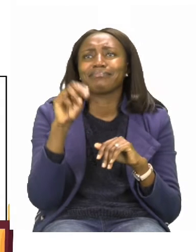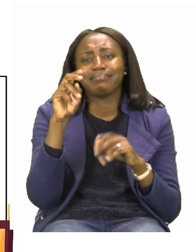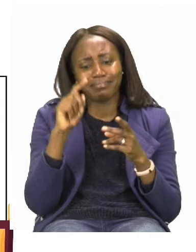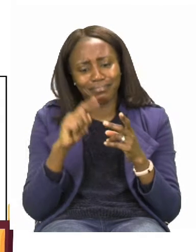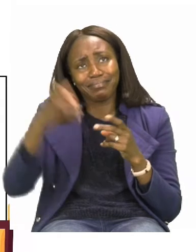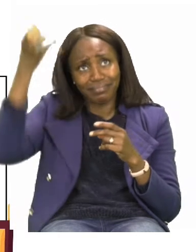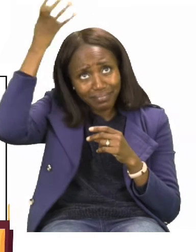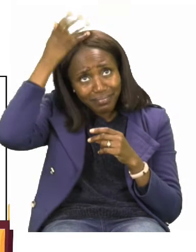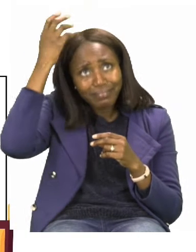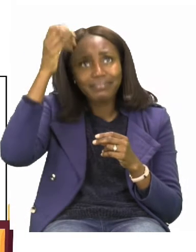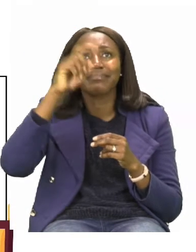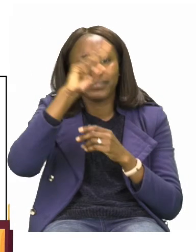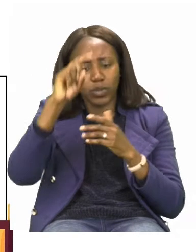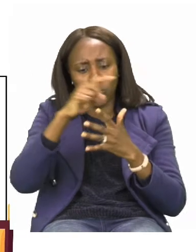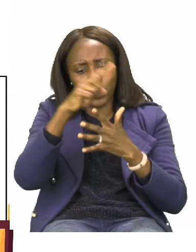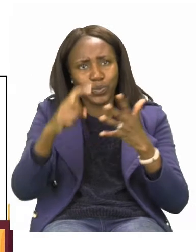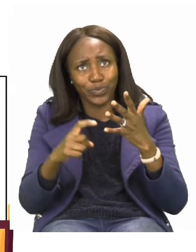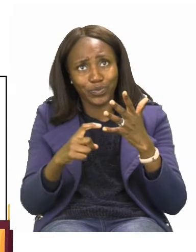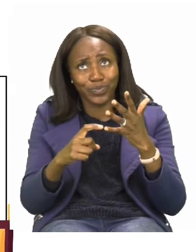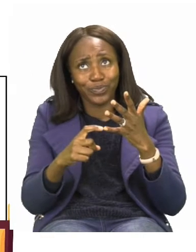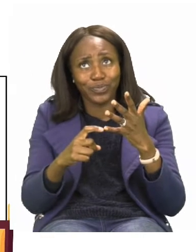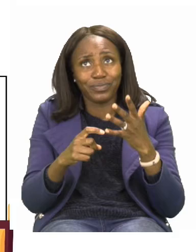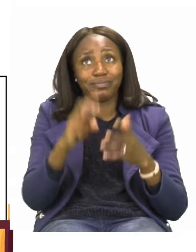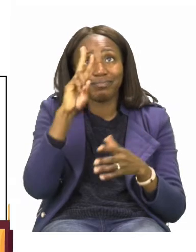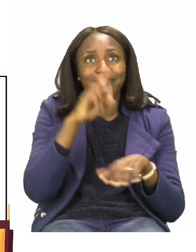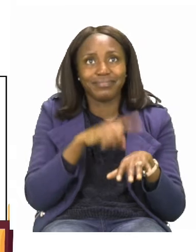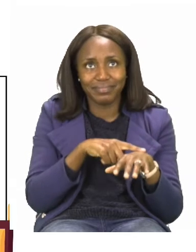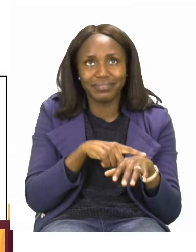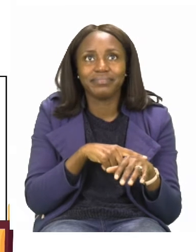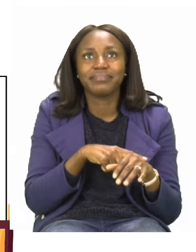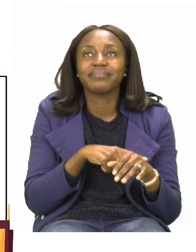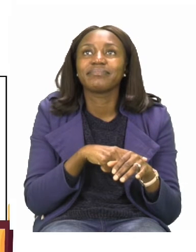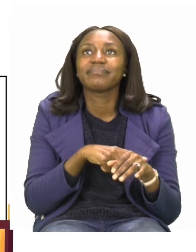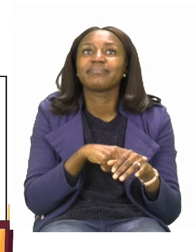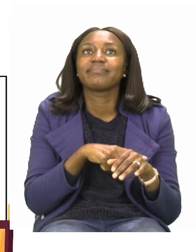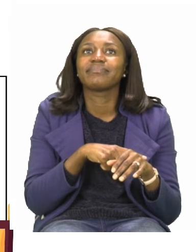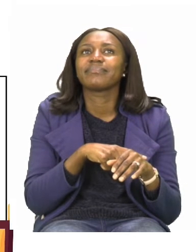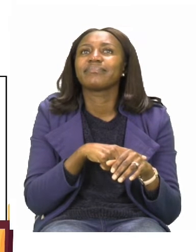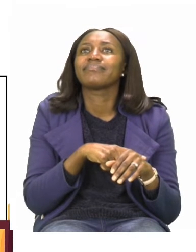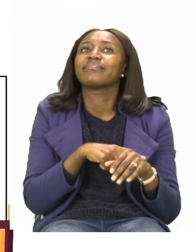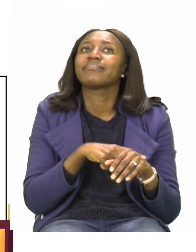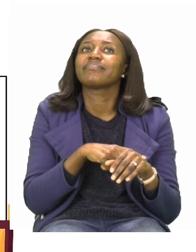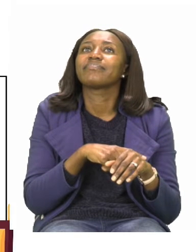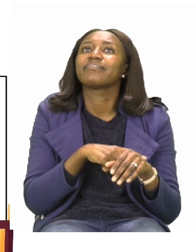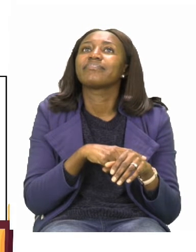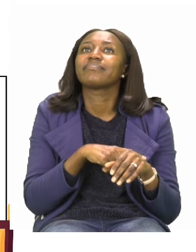our questions twice before trying to read it again. Number 1 says,